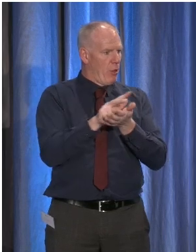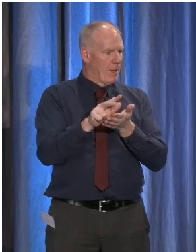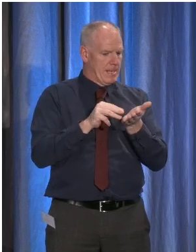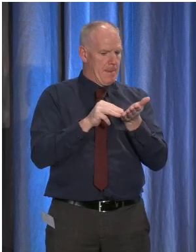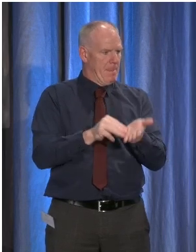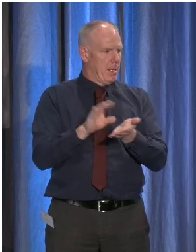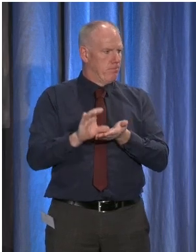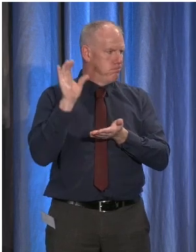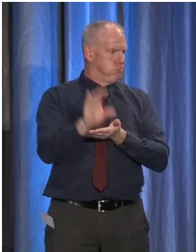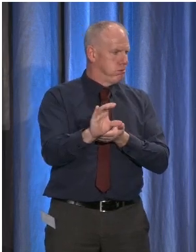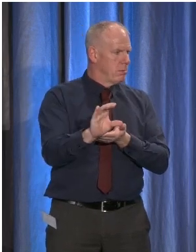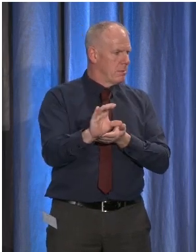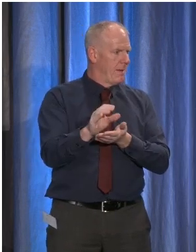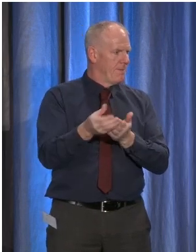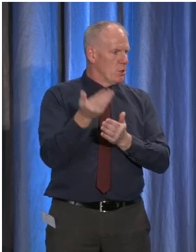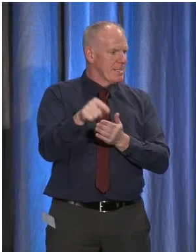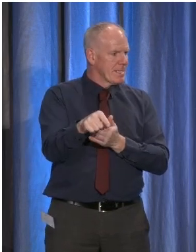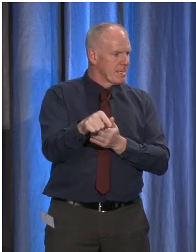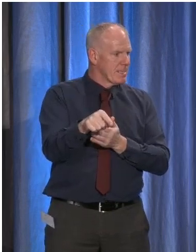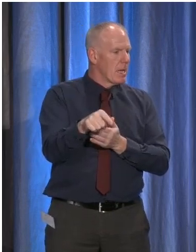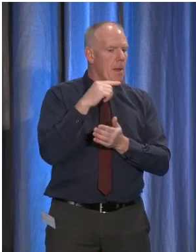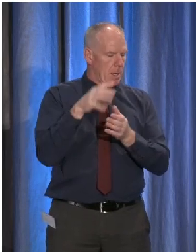million increase in funding has